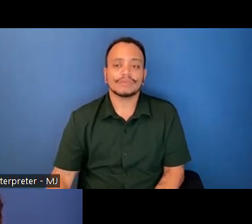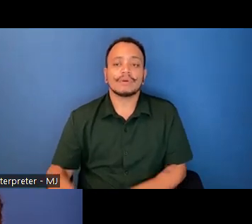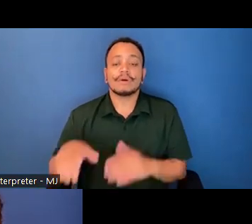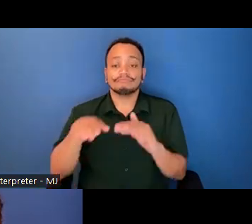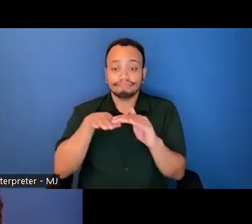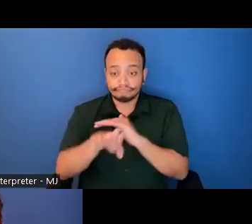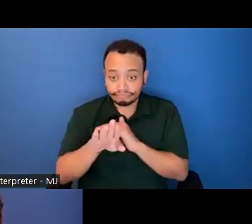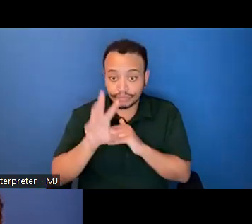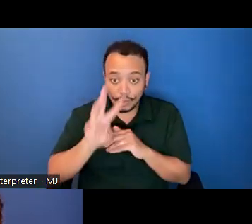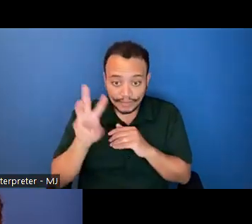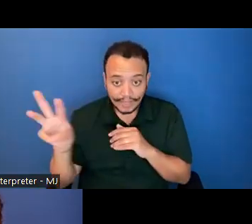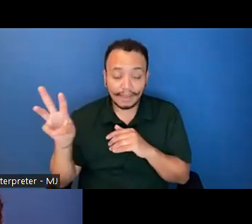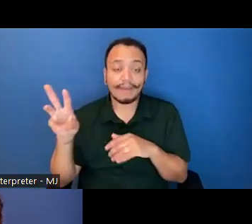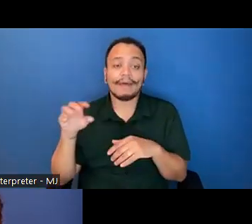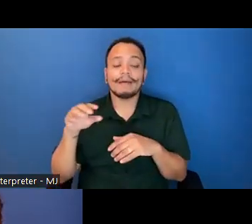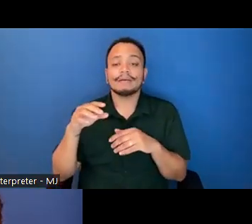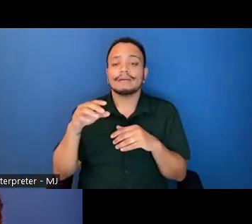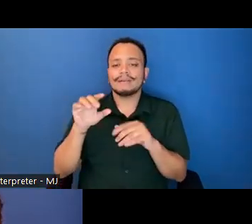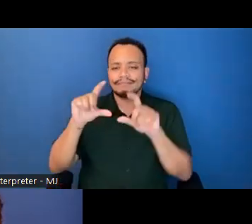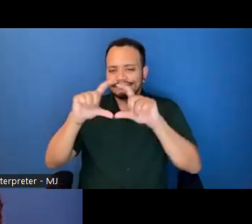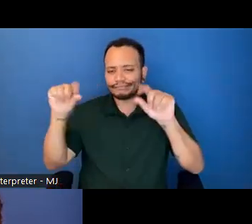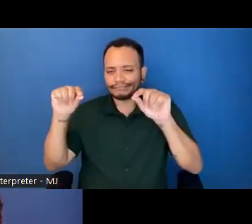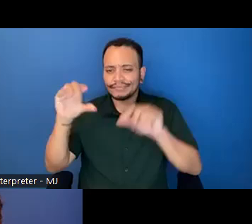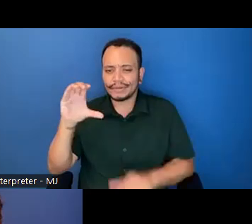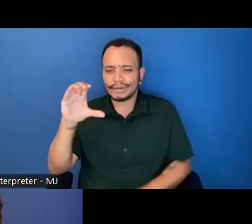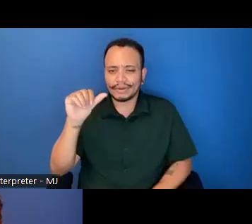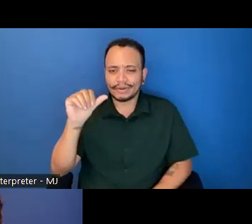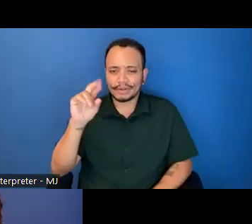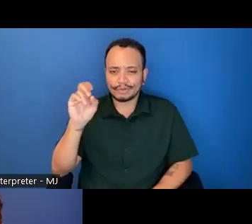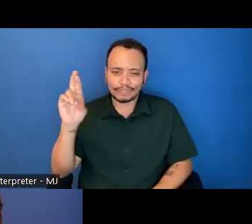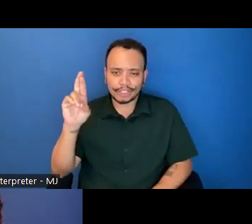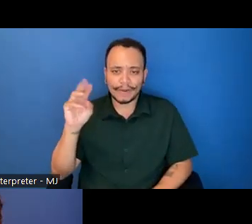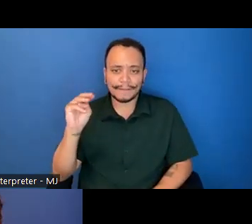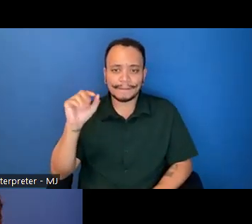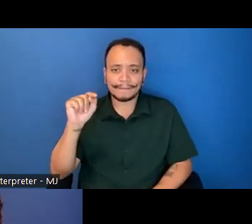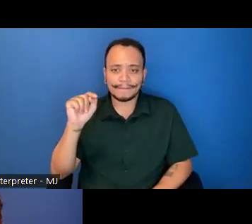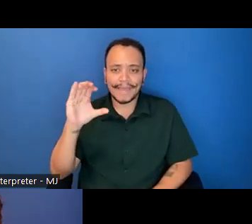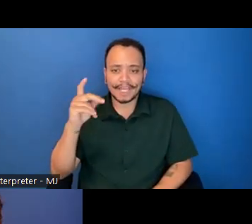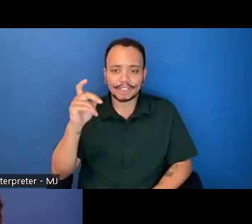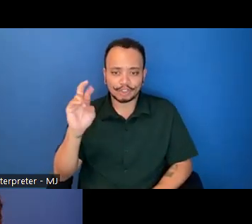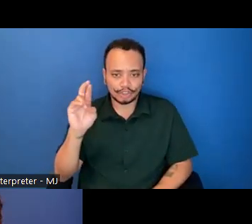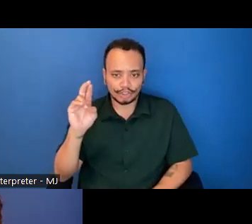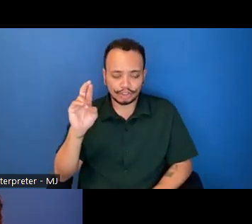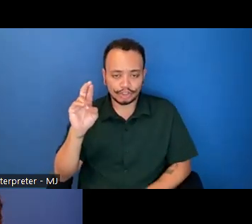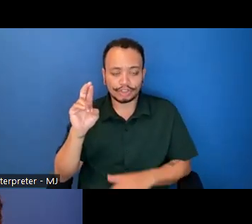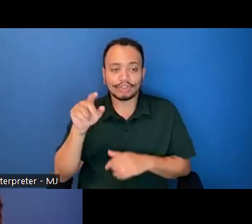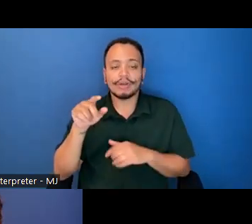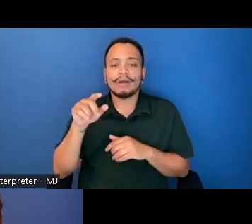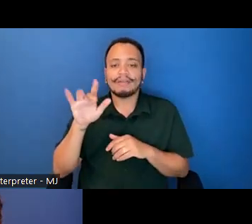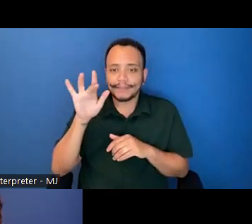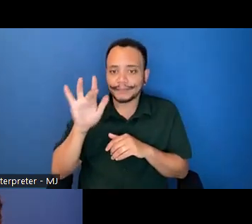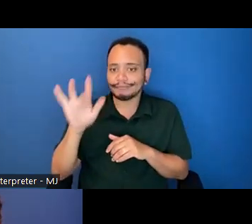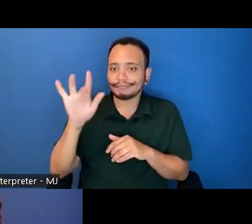has a button and it's labeled Start Skills Matcher. And this is an online tool with